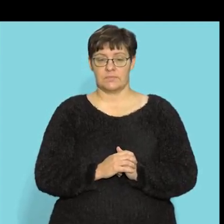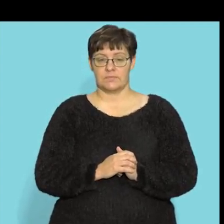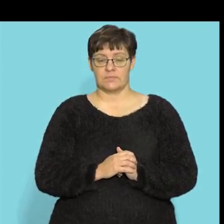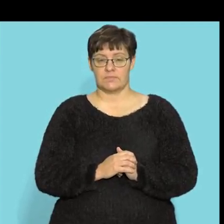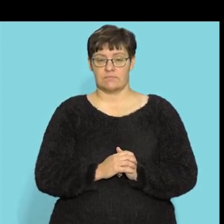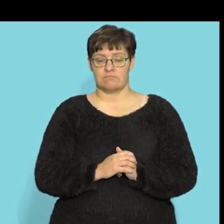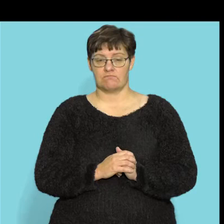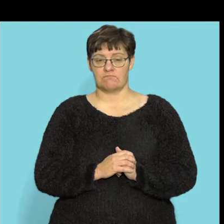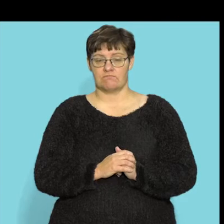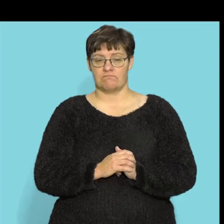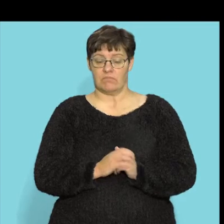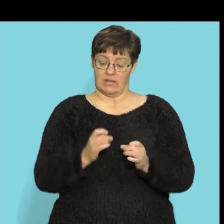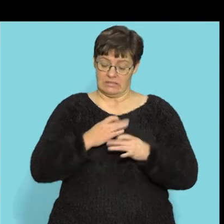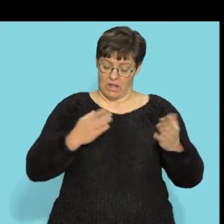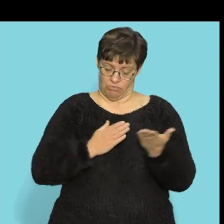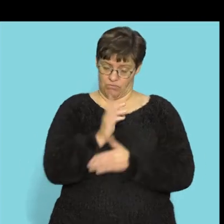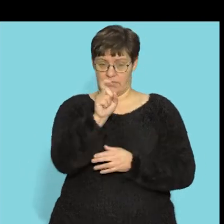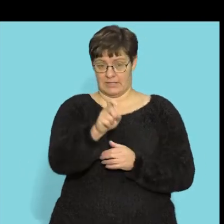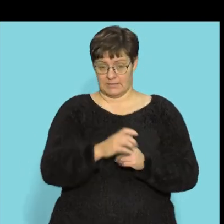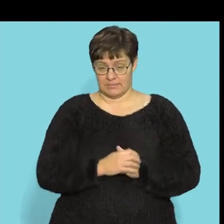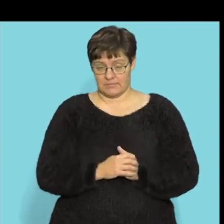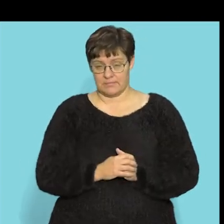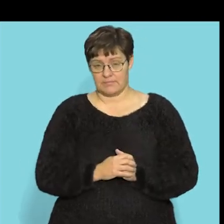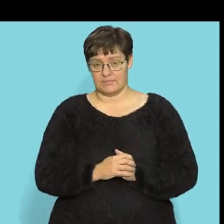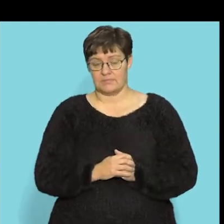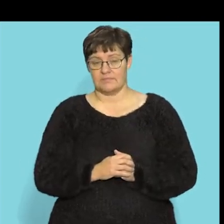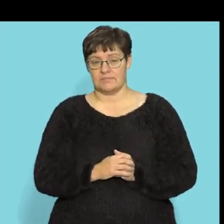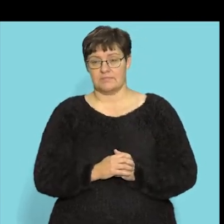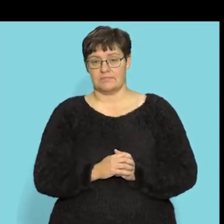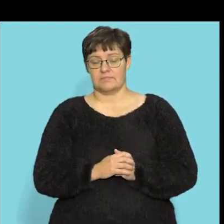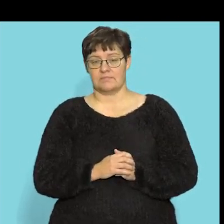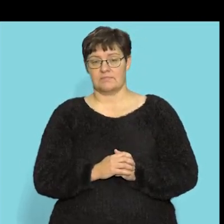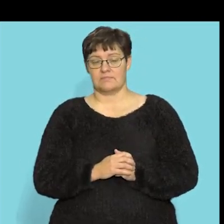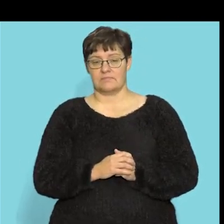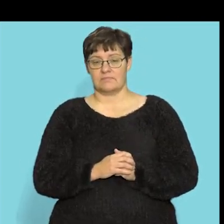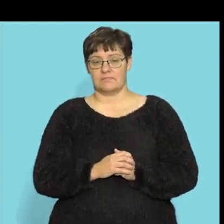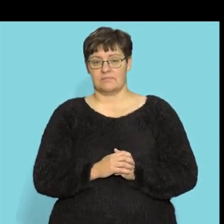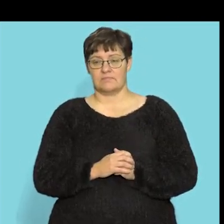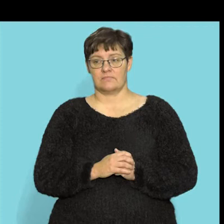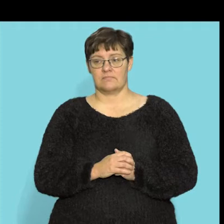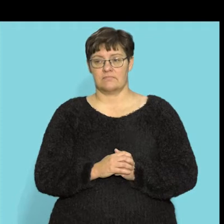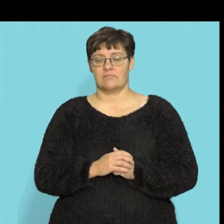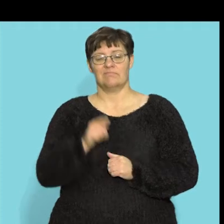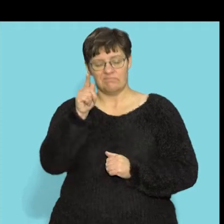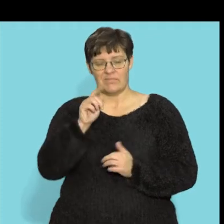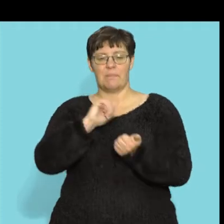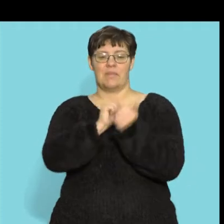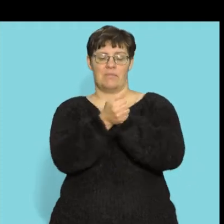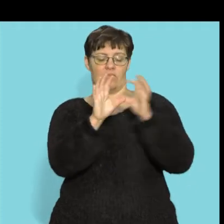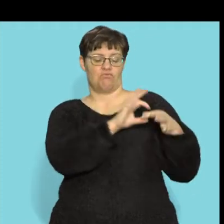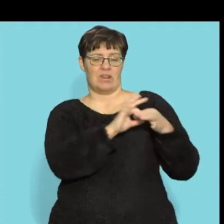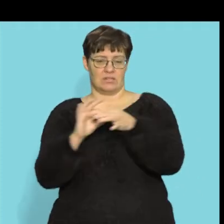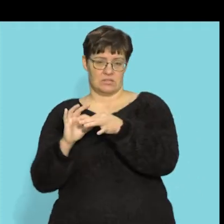Okay, so it should pass through the origin. Okay, so that's what it means, right? So that